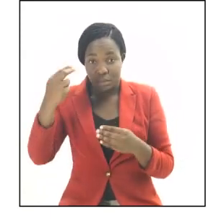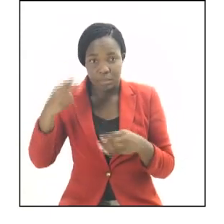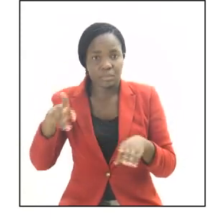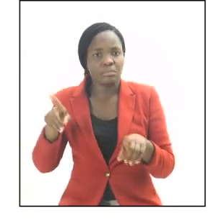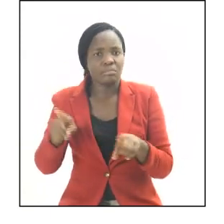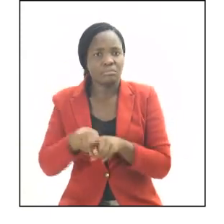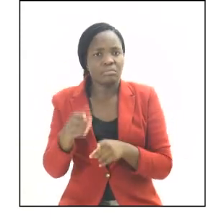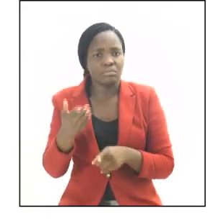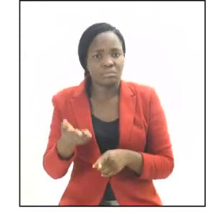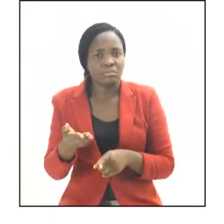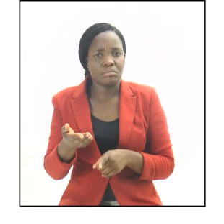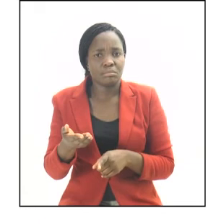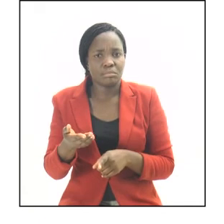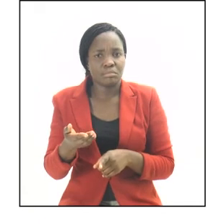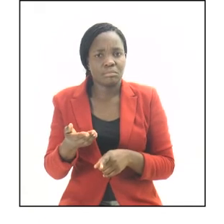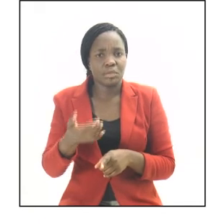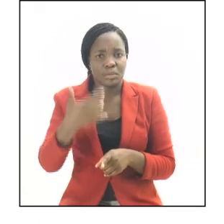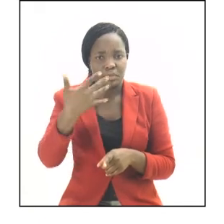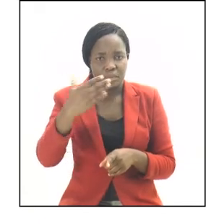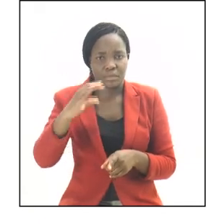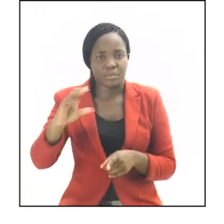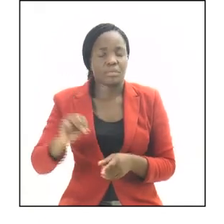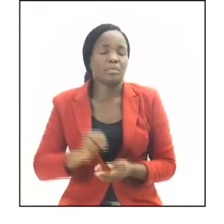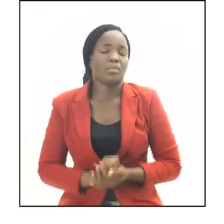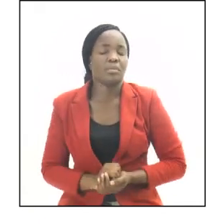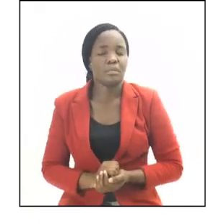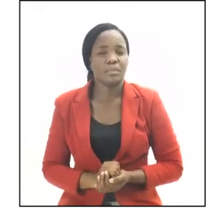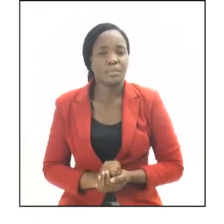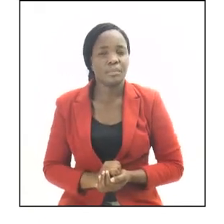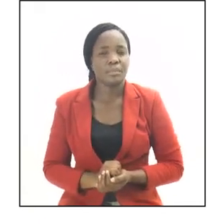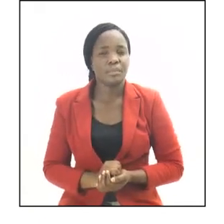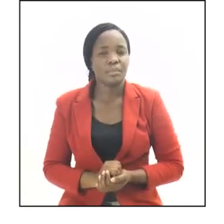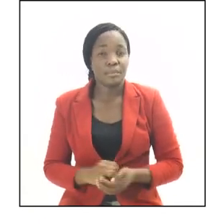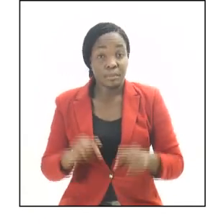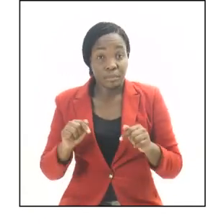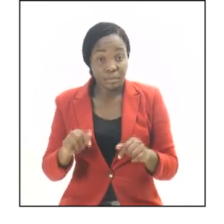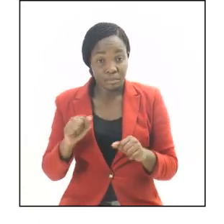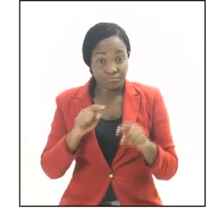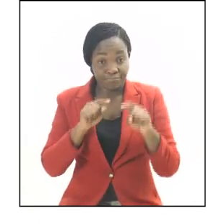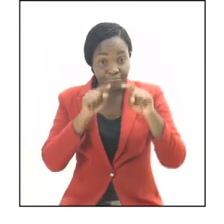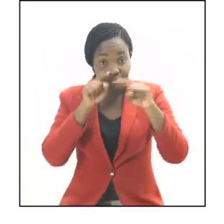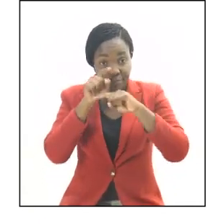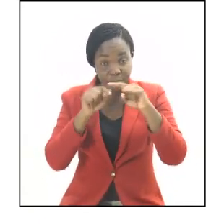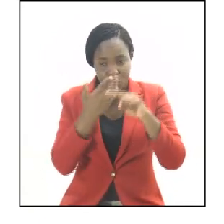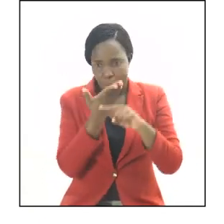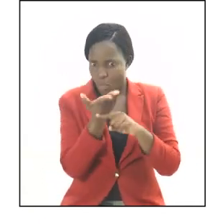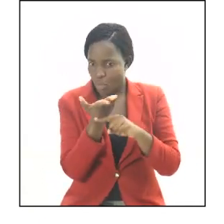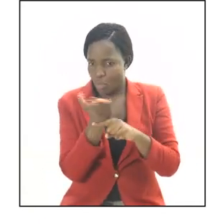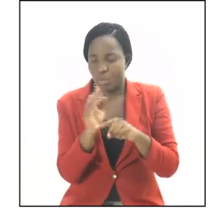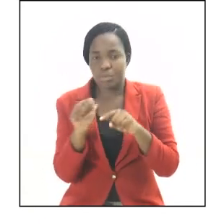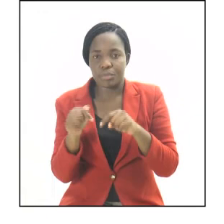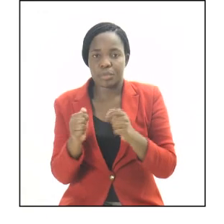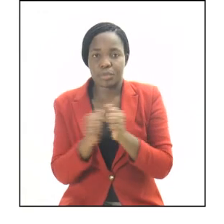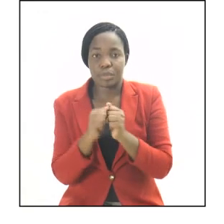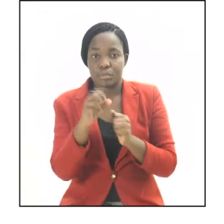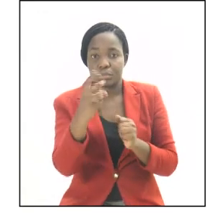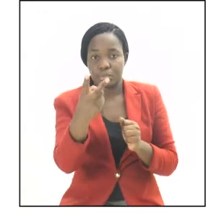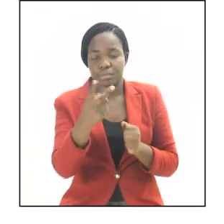same, which is 5 centimeters. Now we just need to divide everything by